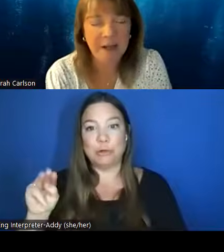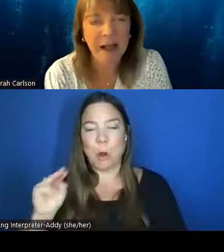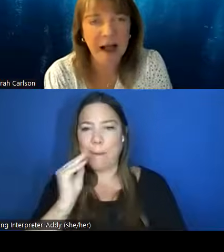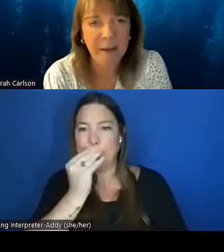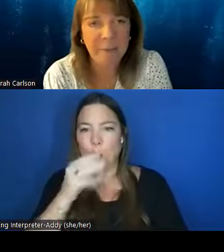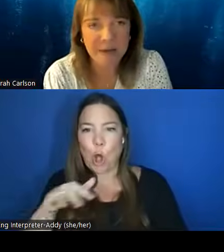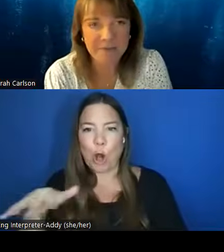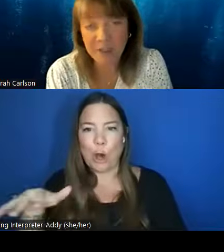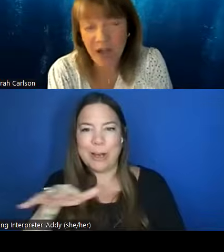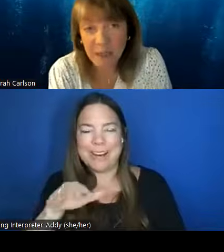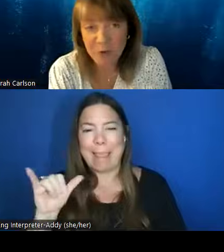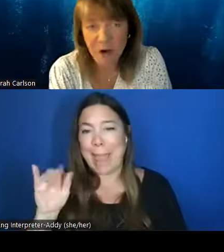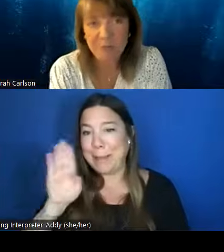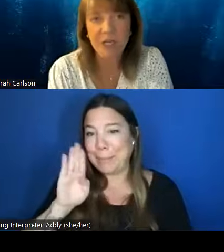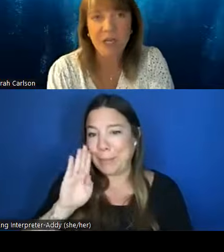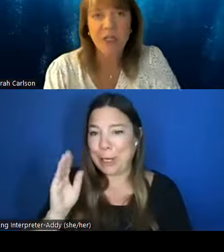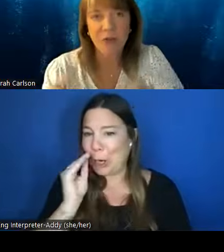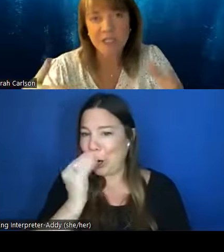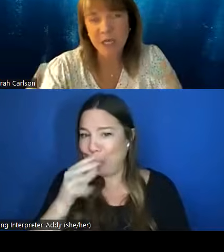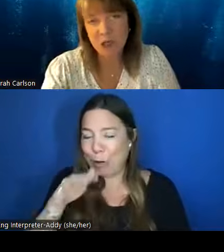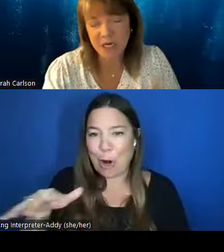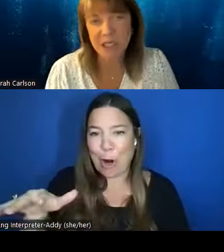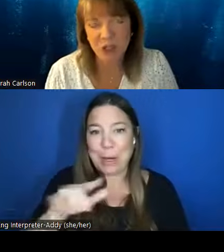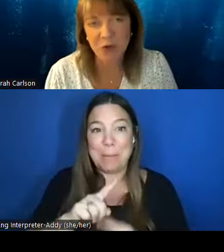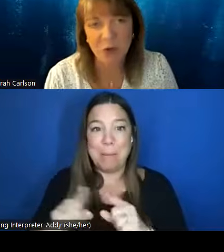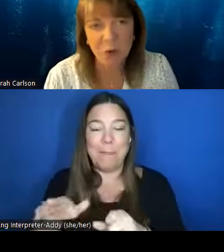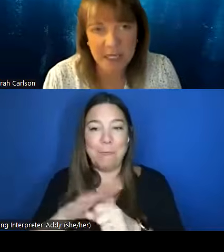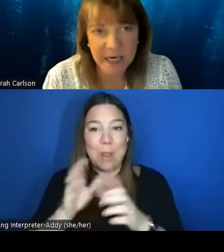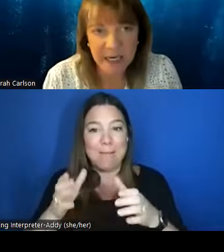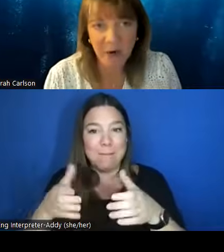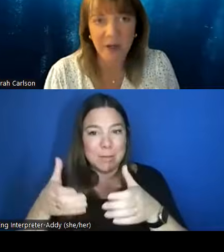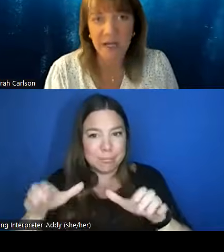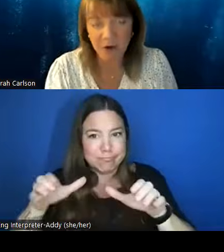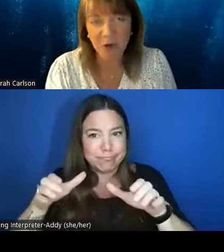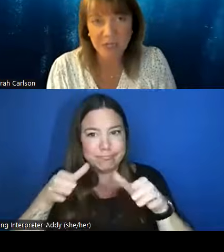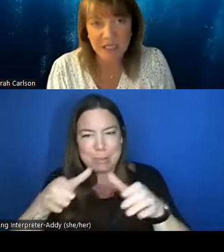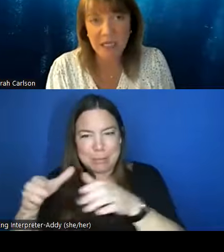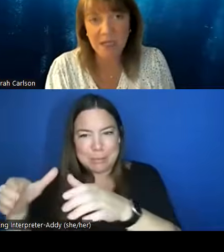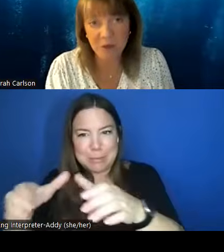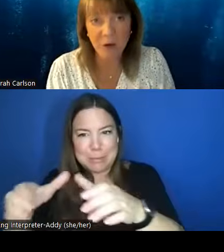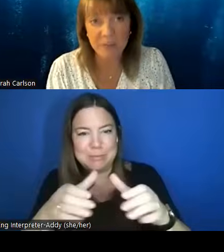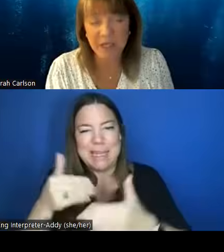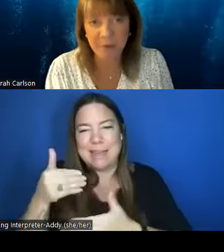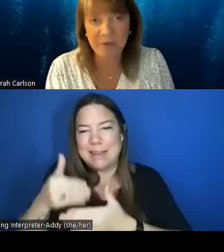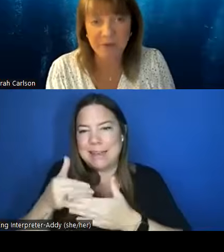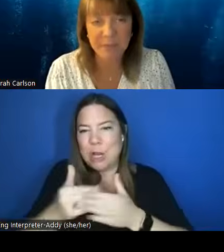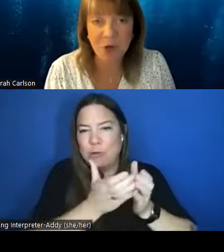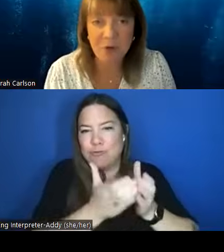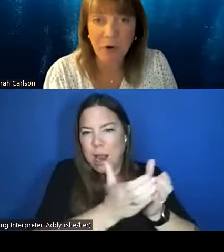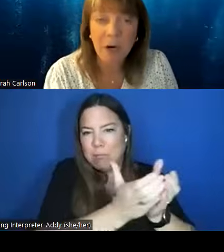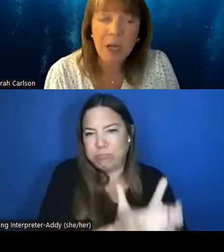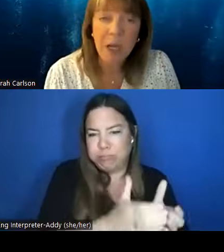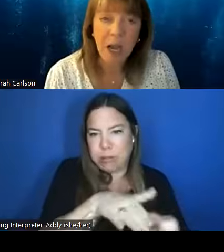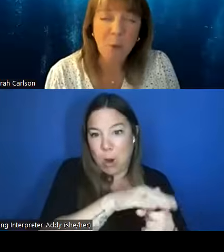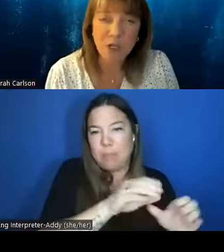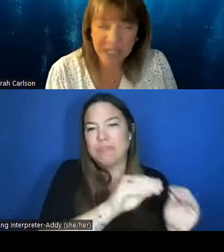garden, but full of column drums. So this is adjacent to the wreck site area. And here you can see the drums that have been flipped